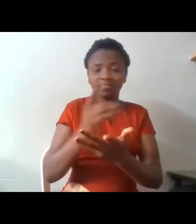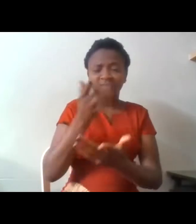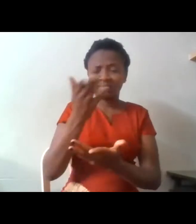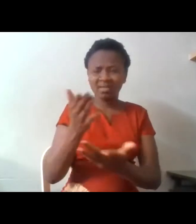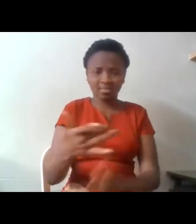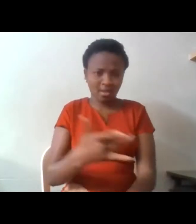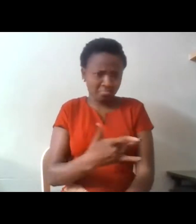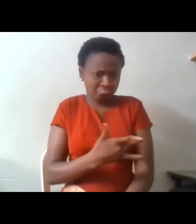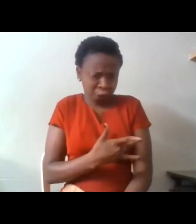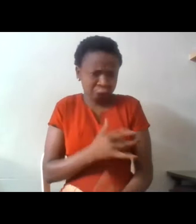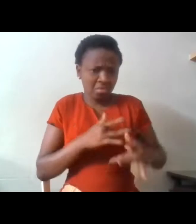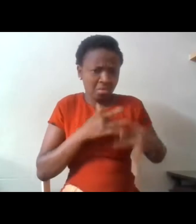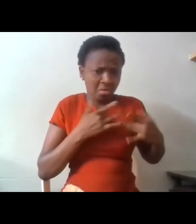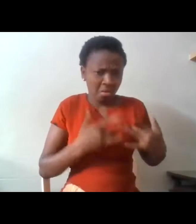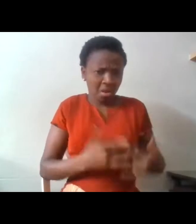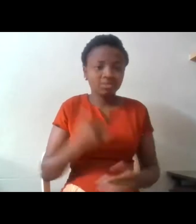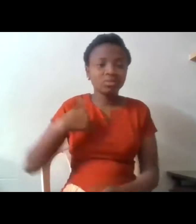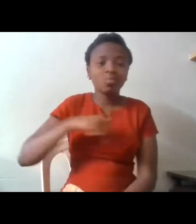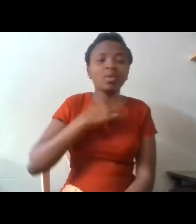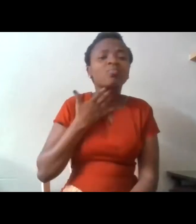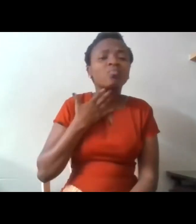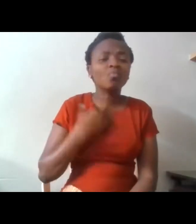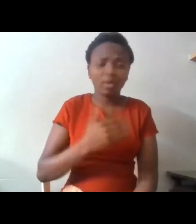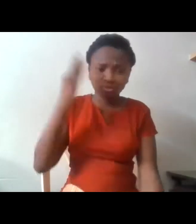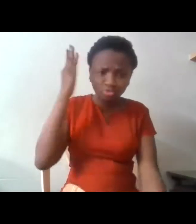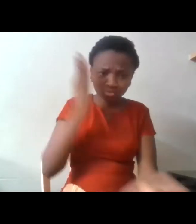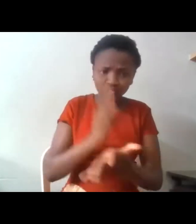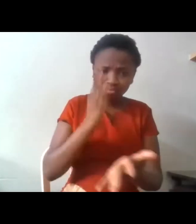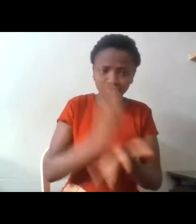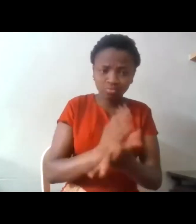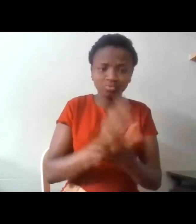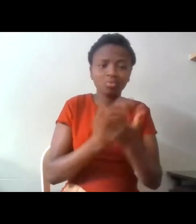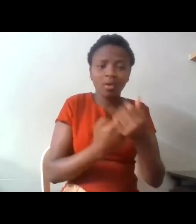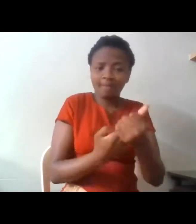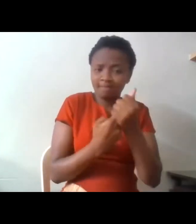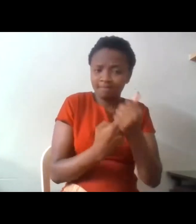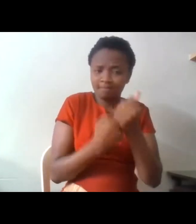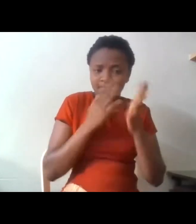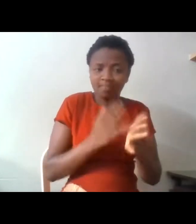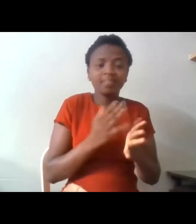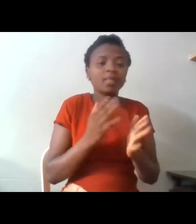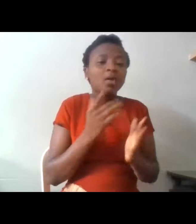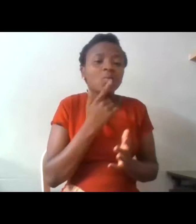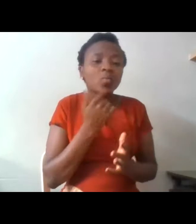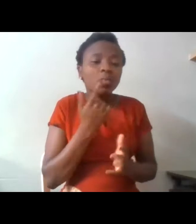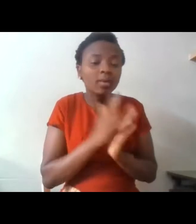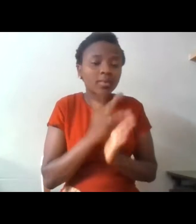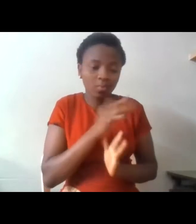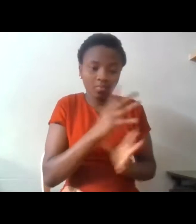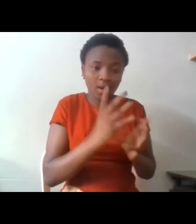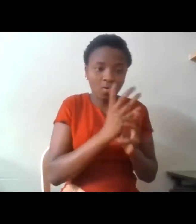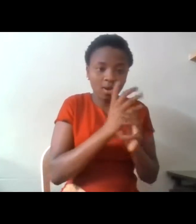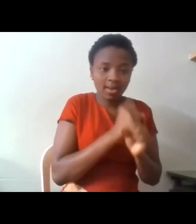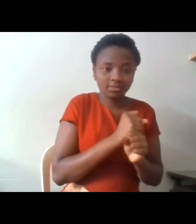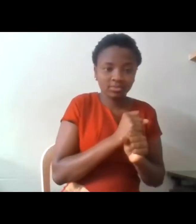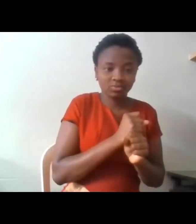approach is seeking authentic partnership with organizations of persons with disabilities, OPDs. And